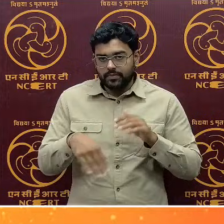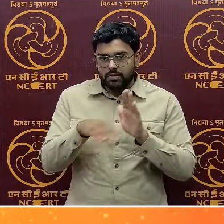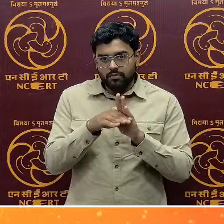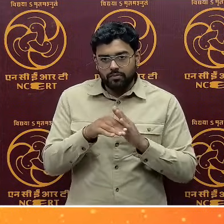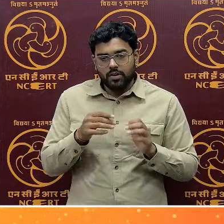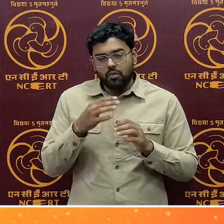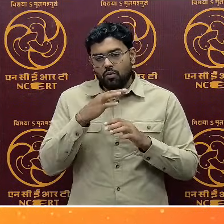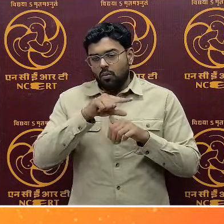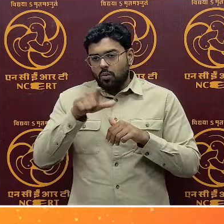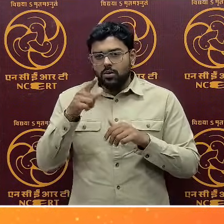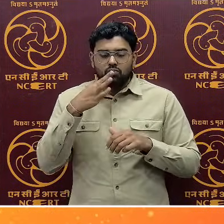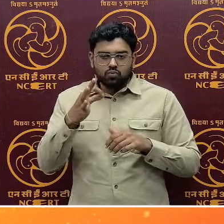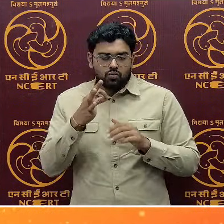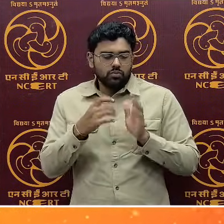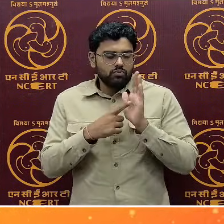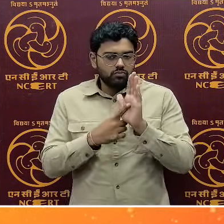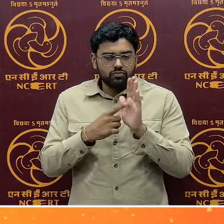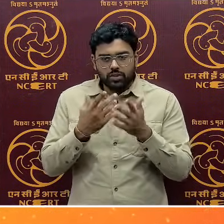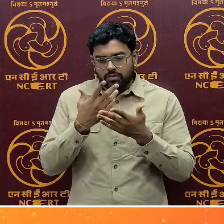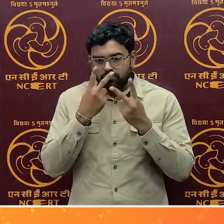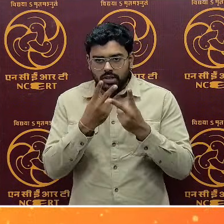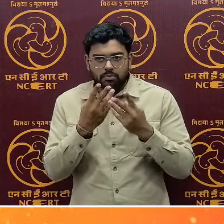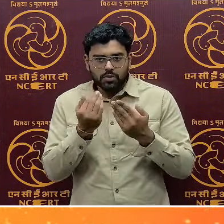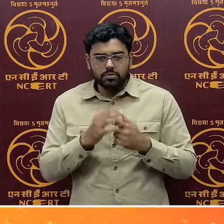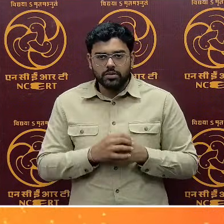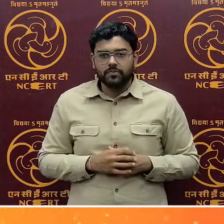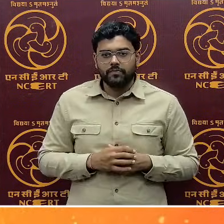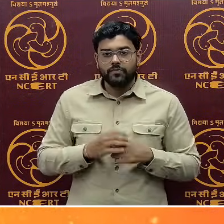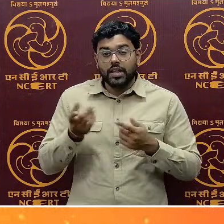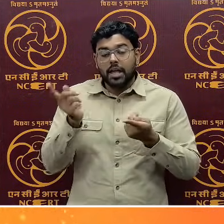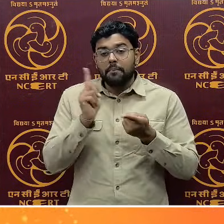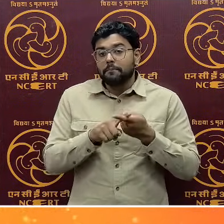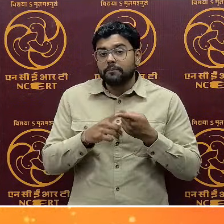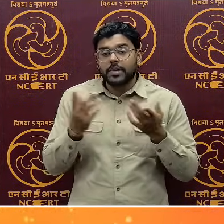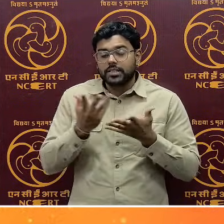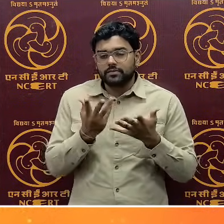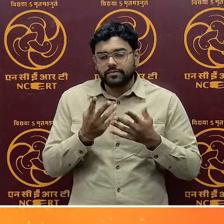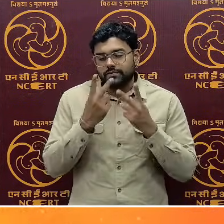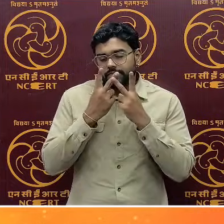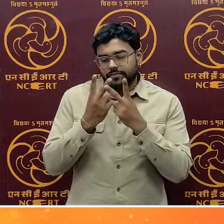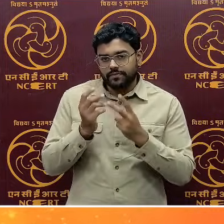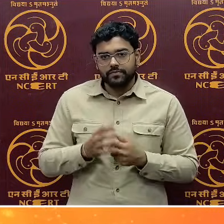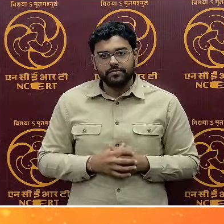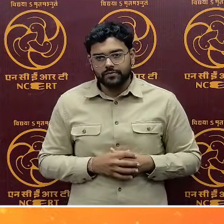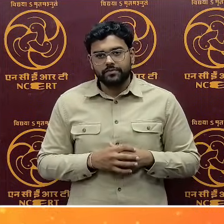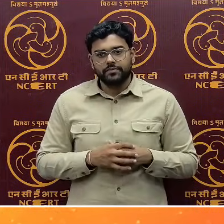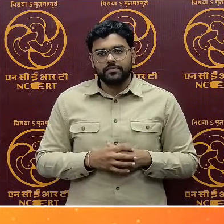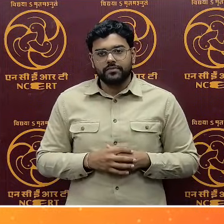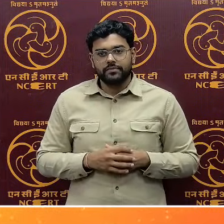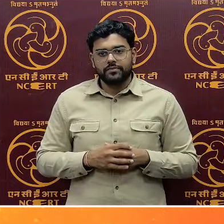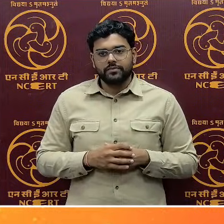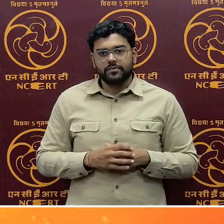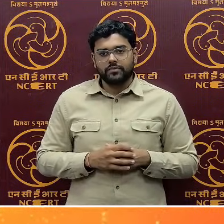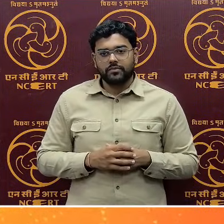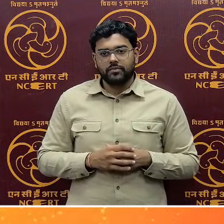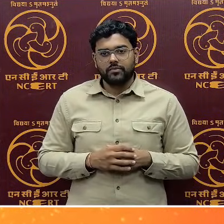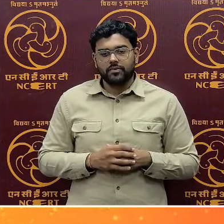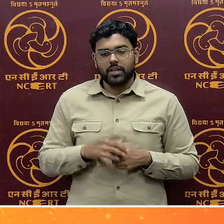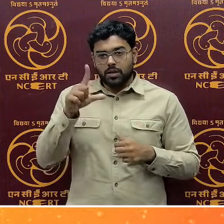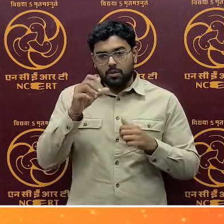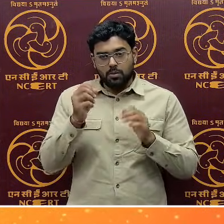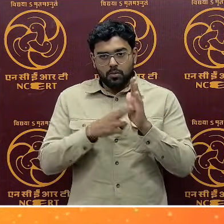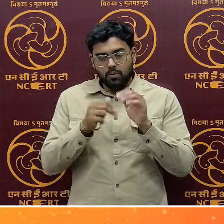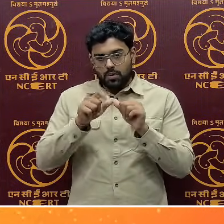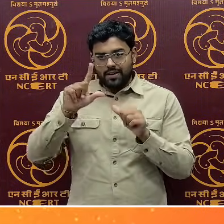the facts are coming into limelight that what actually happened. So, Nolan, he was set